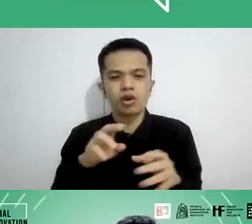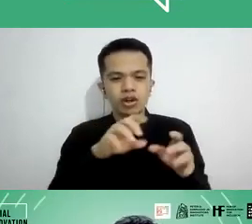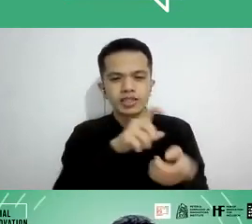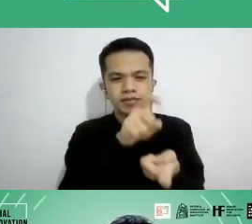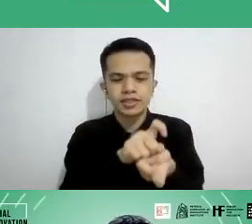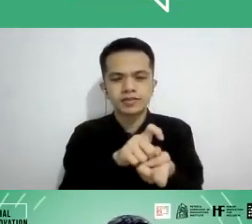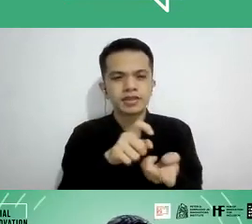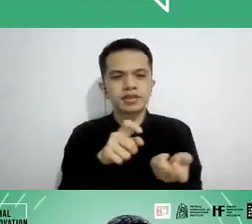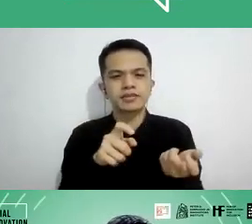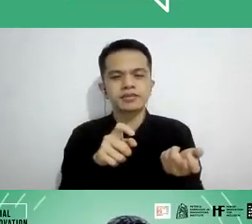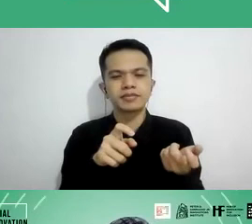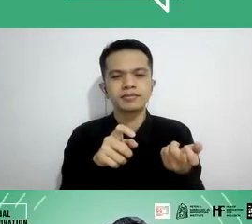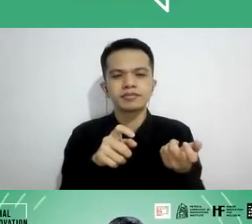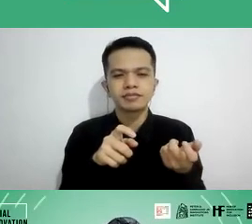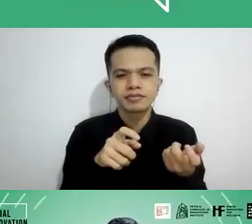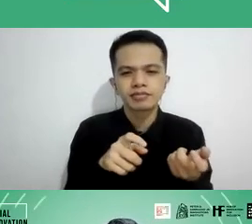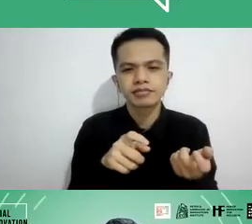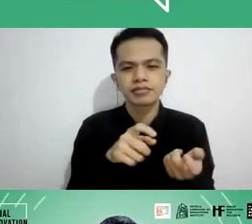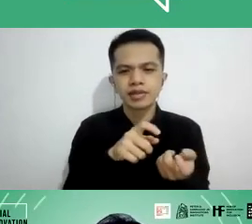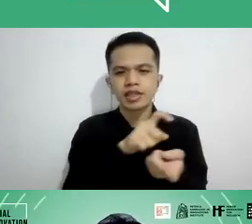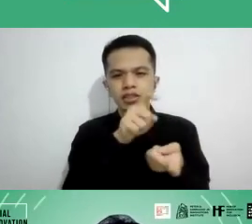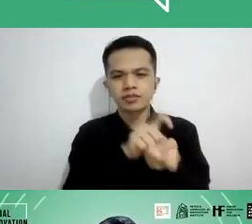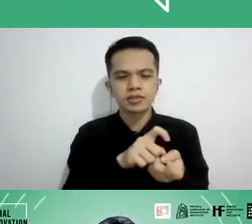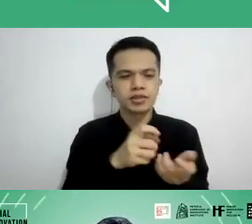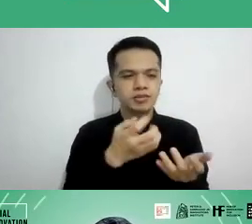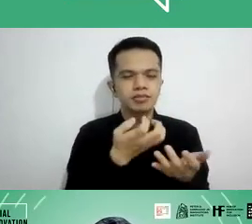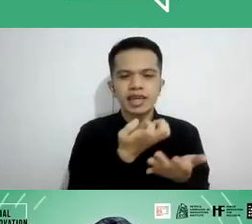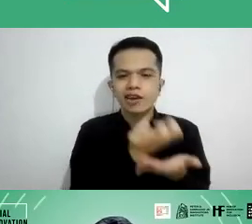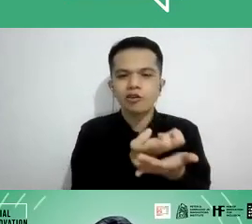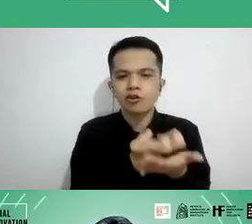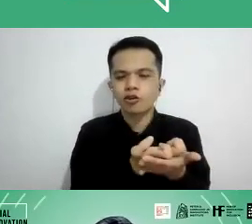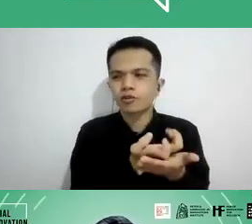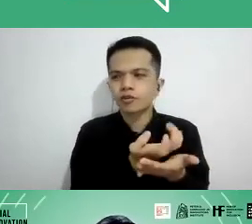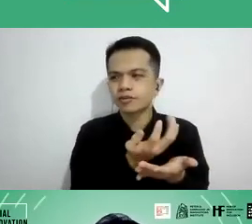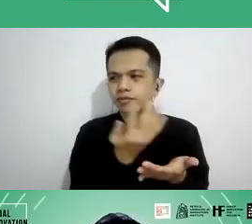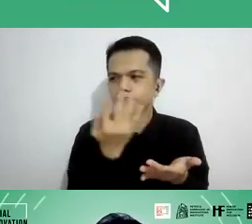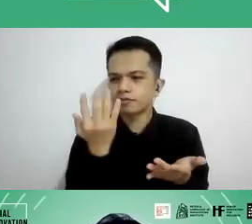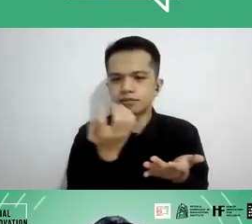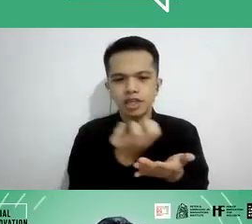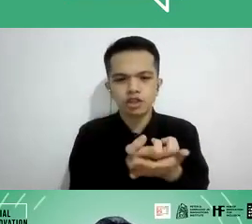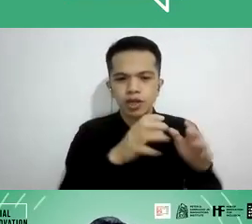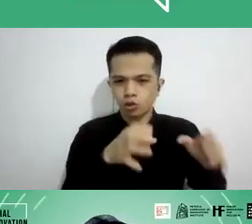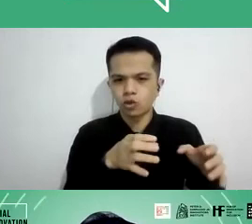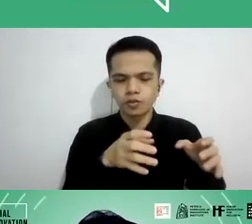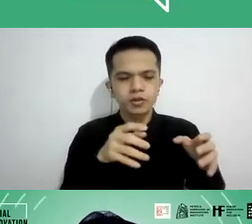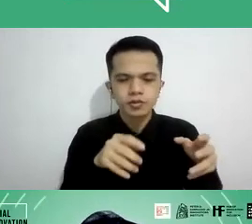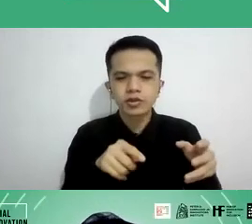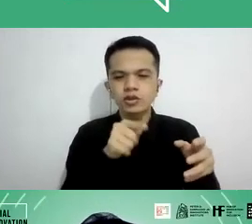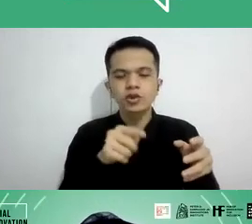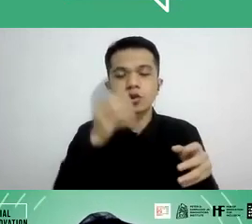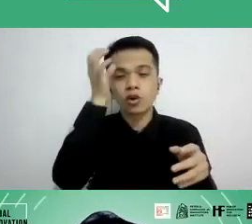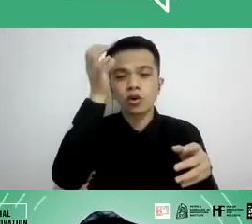let's say certain economic bracket, for example, then the concept